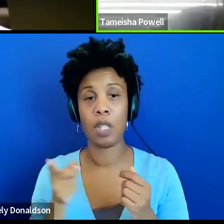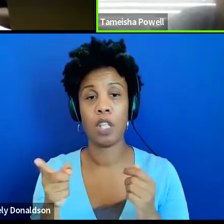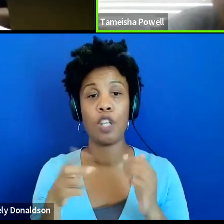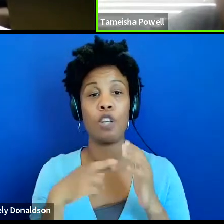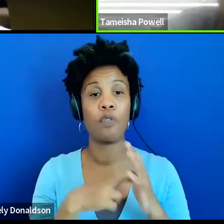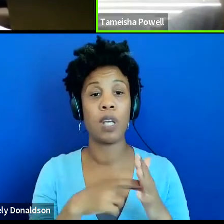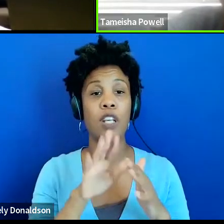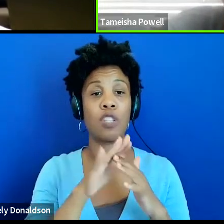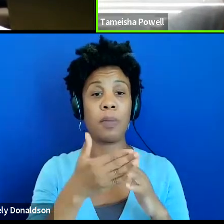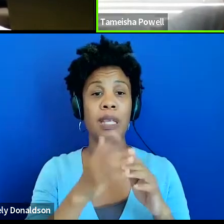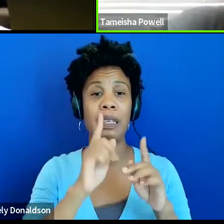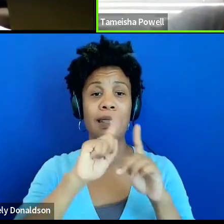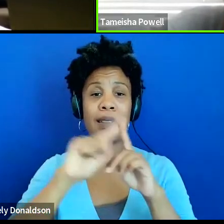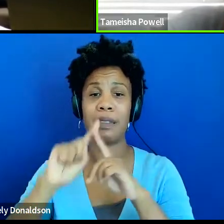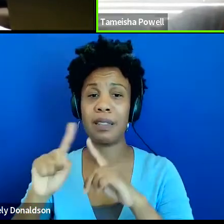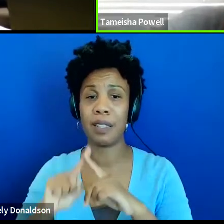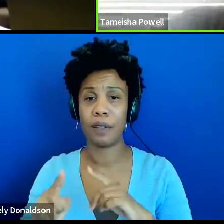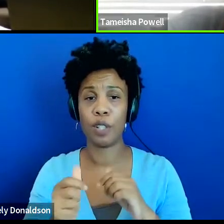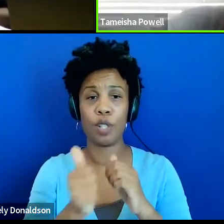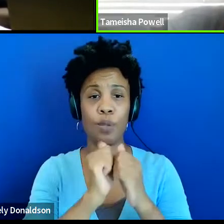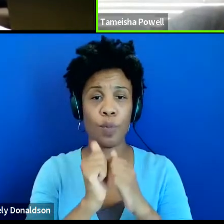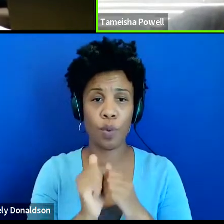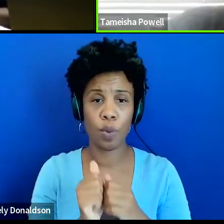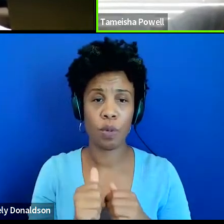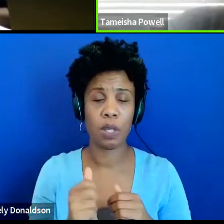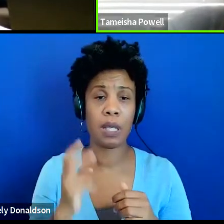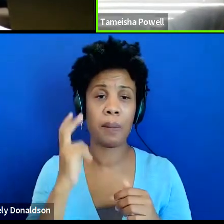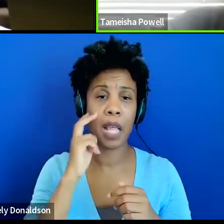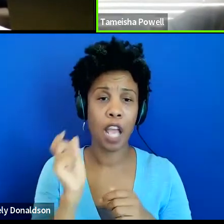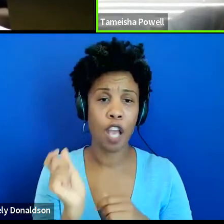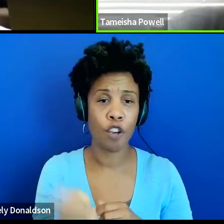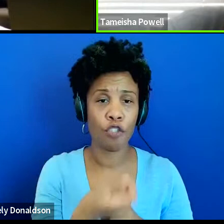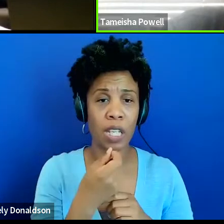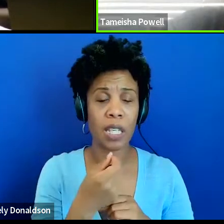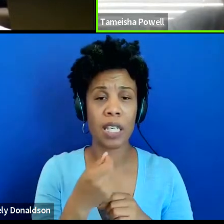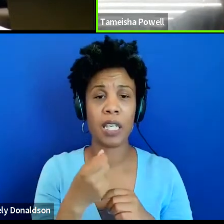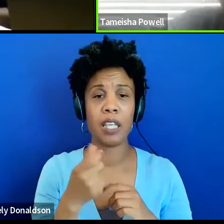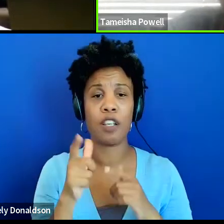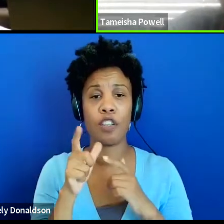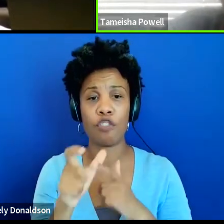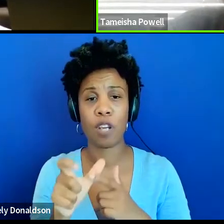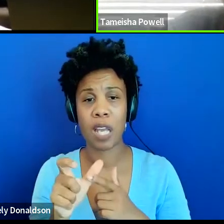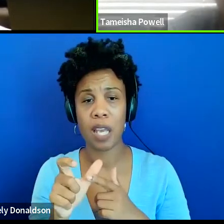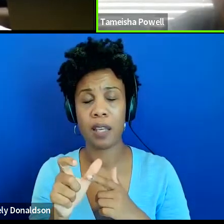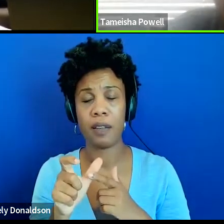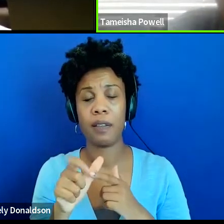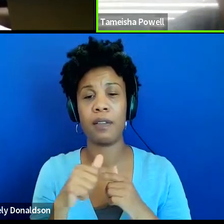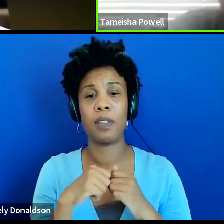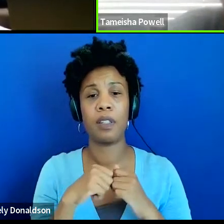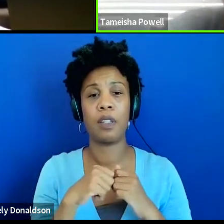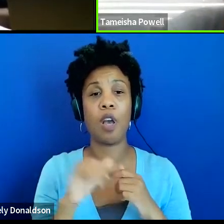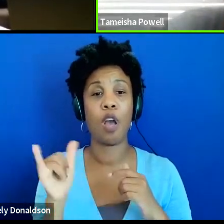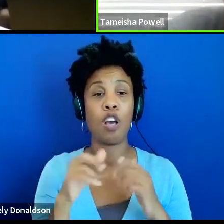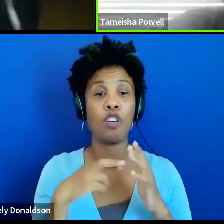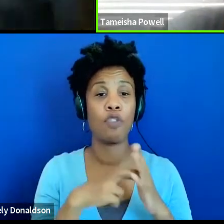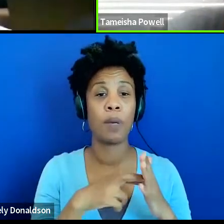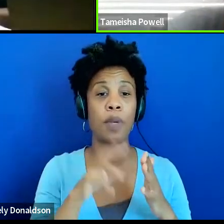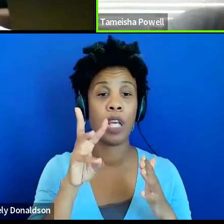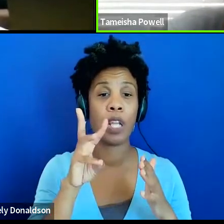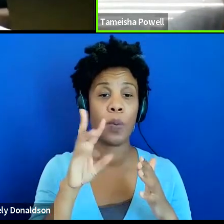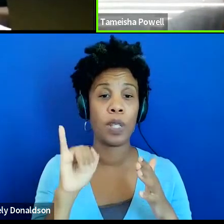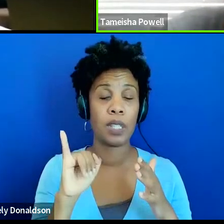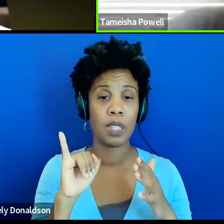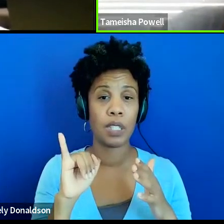in multiple sporting disciplines, namely blind cricket and track and field. And he has also represented the West Indies in